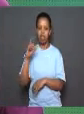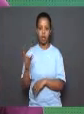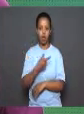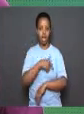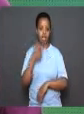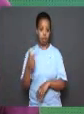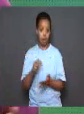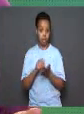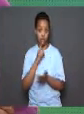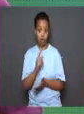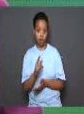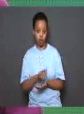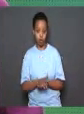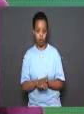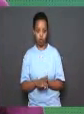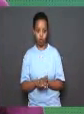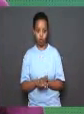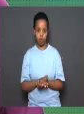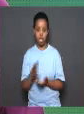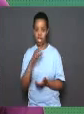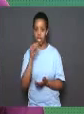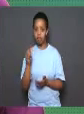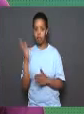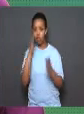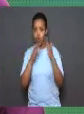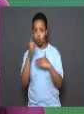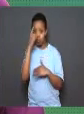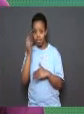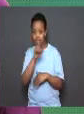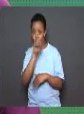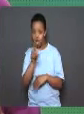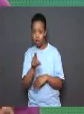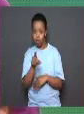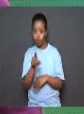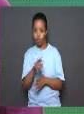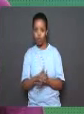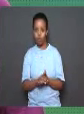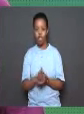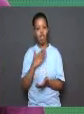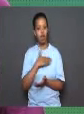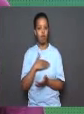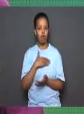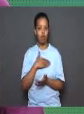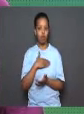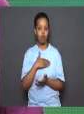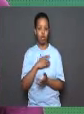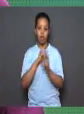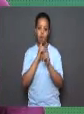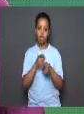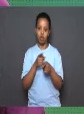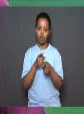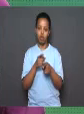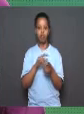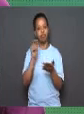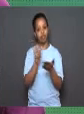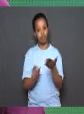temperature. Do you recall the problem, students? Please write down your